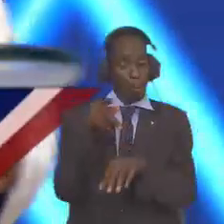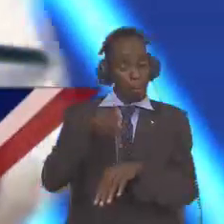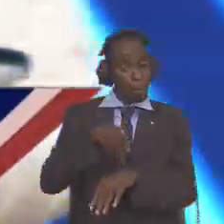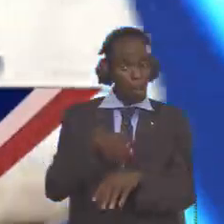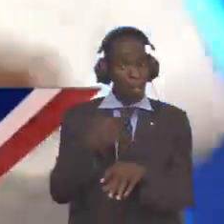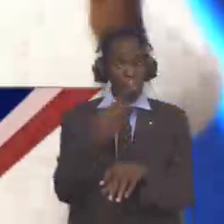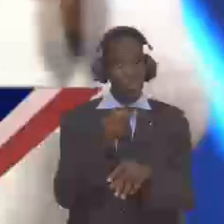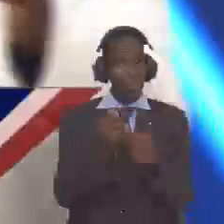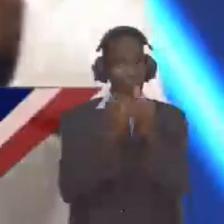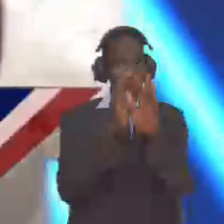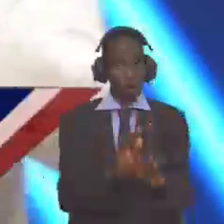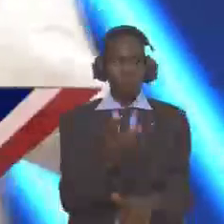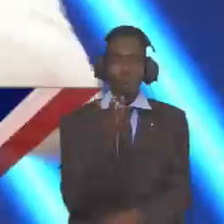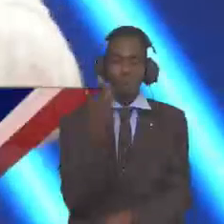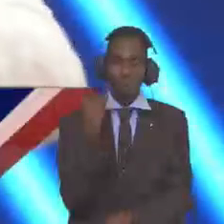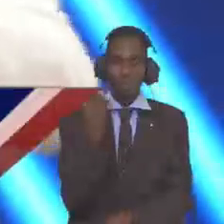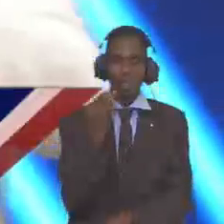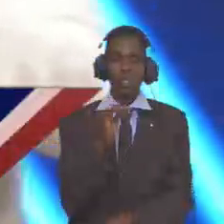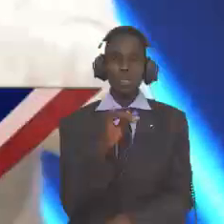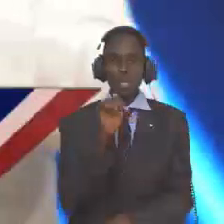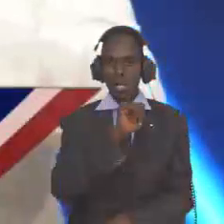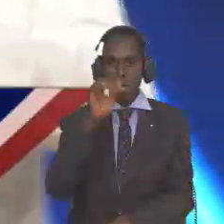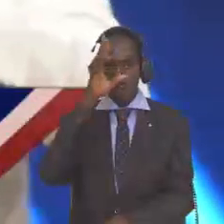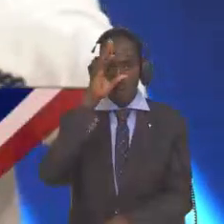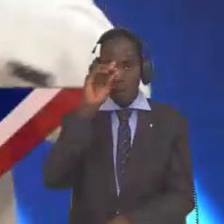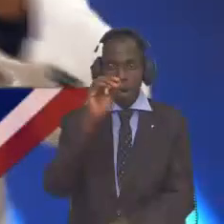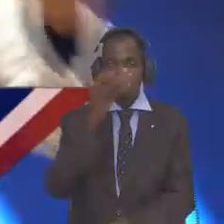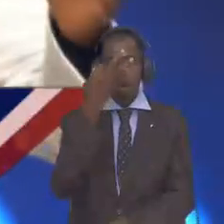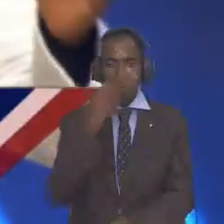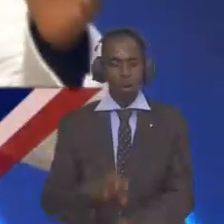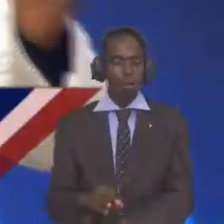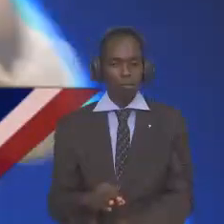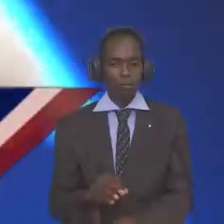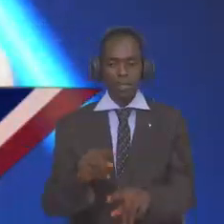Apostle was a man of different